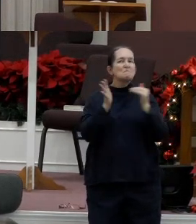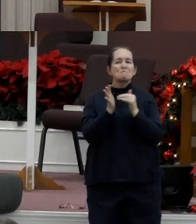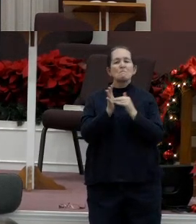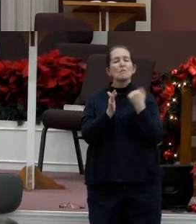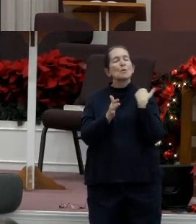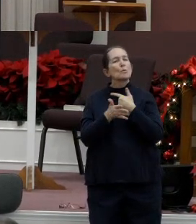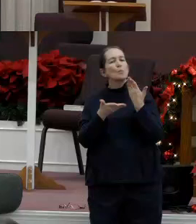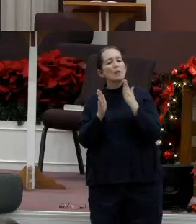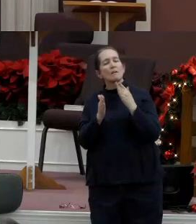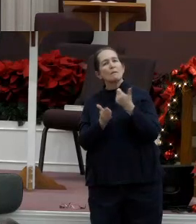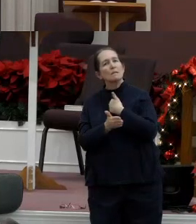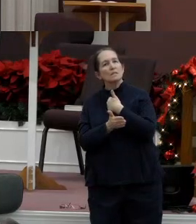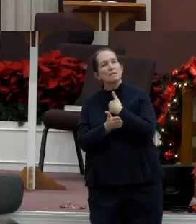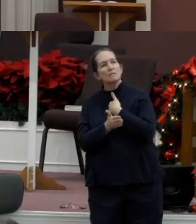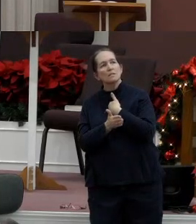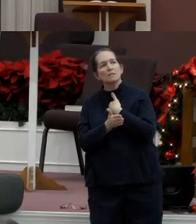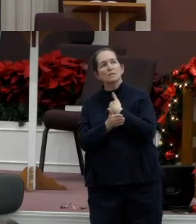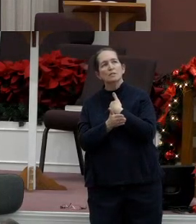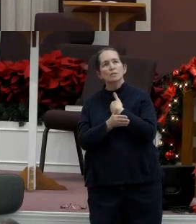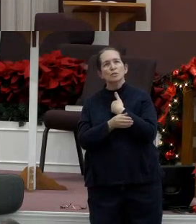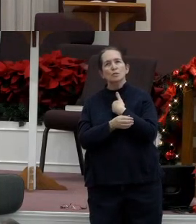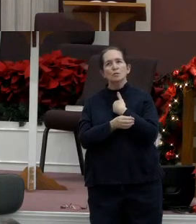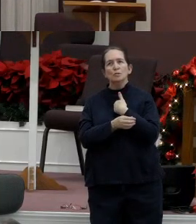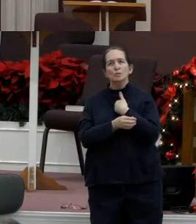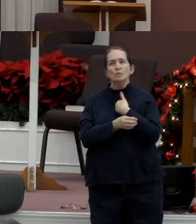we allow ourselves